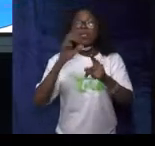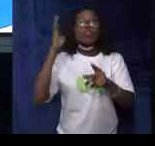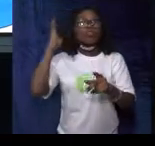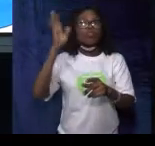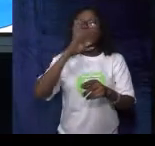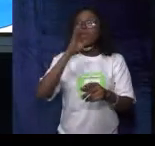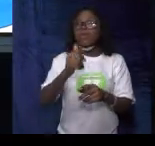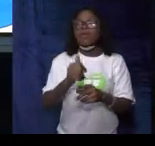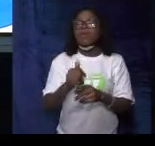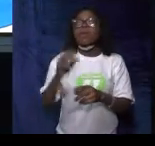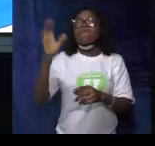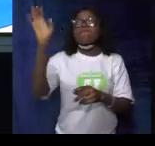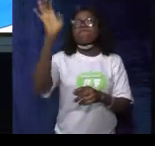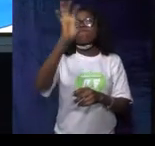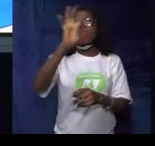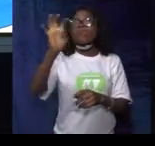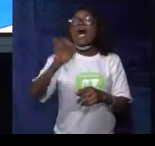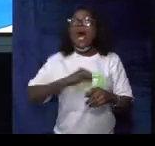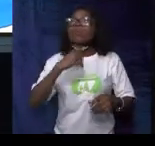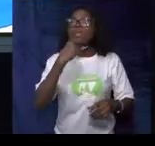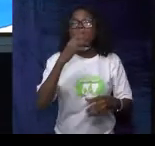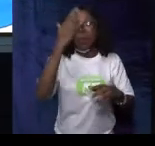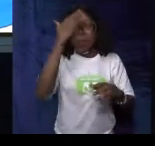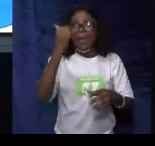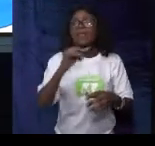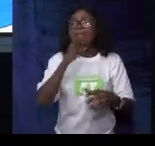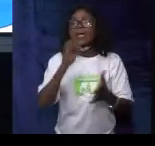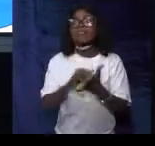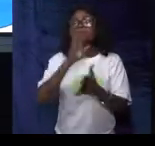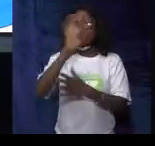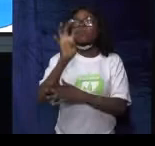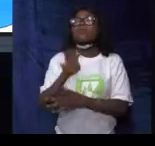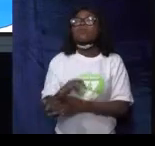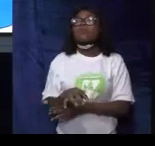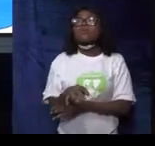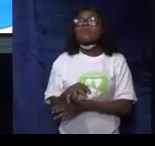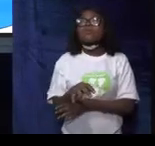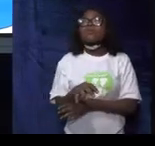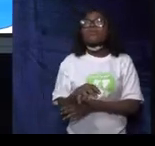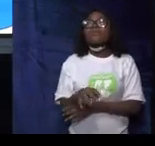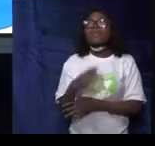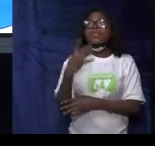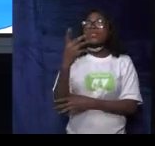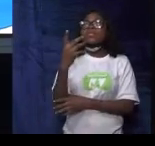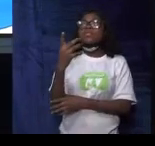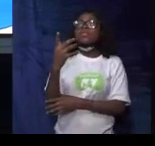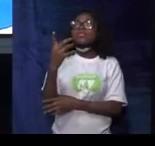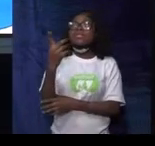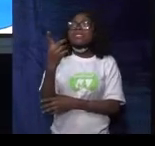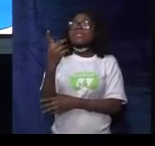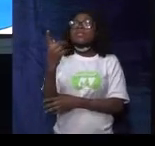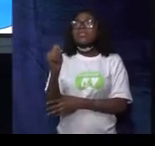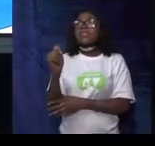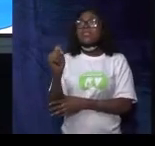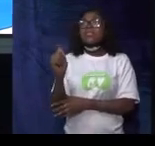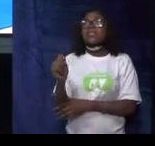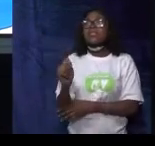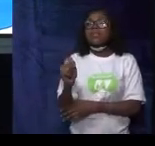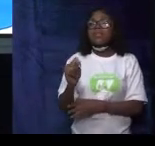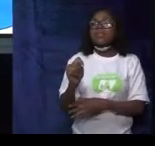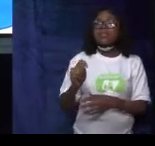So the correct answer to that should be 400, and I'll tell you why that is. Now,